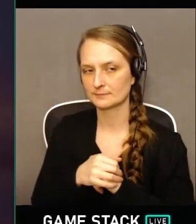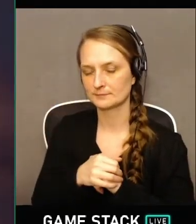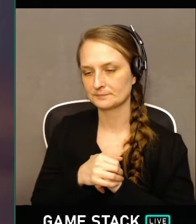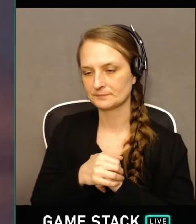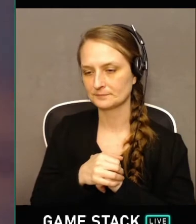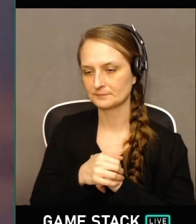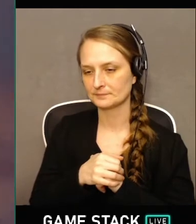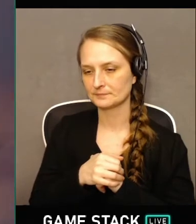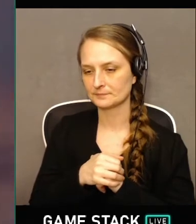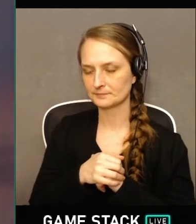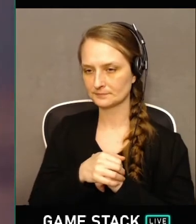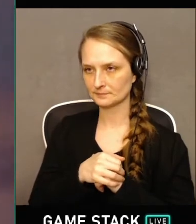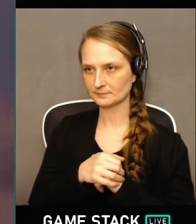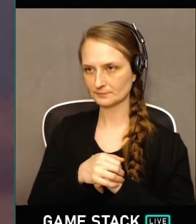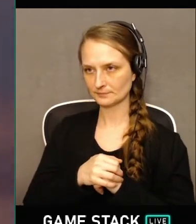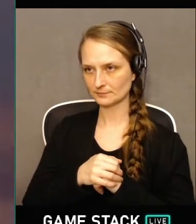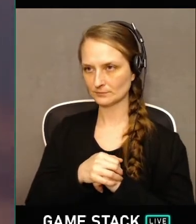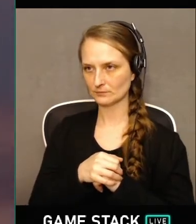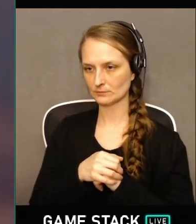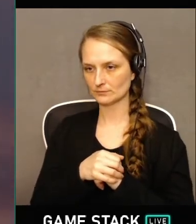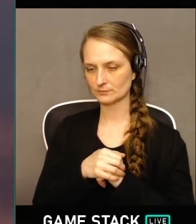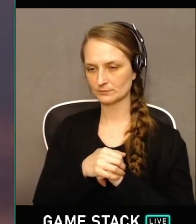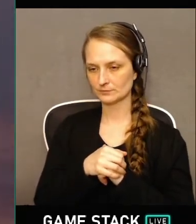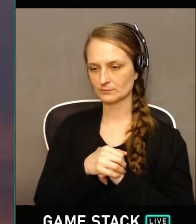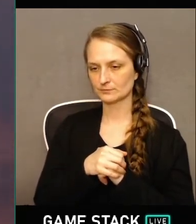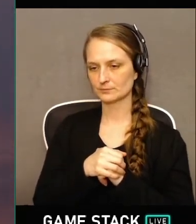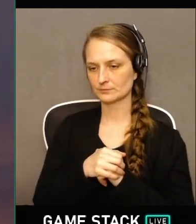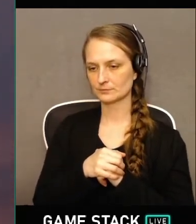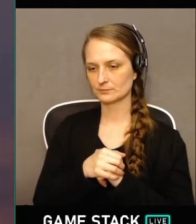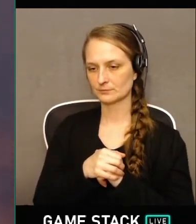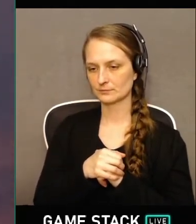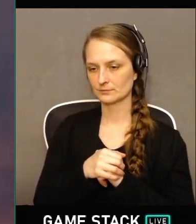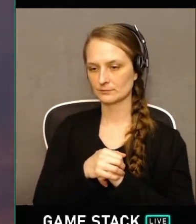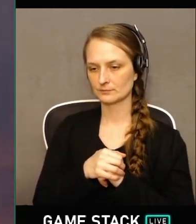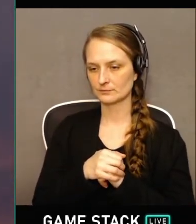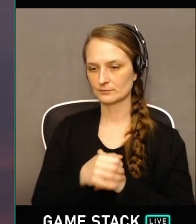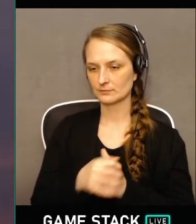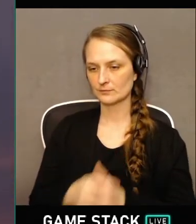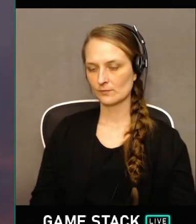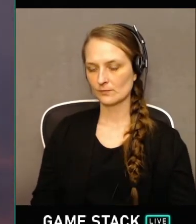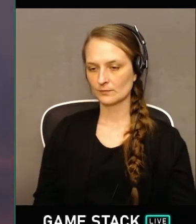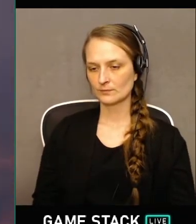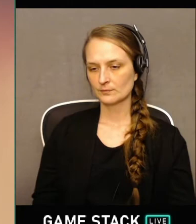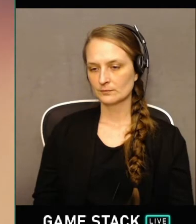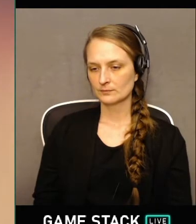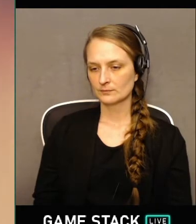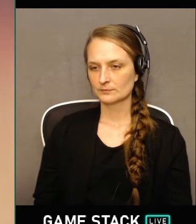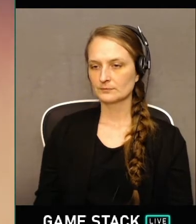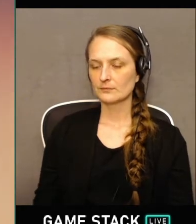I've got you under my skin.